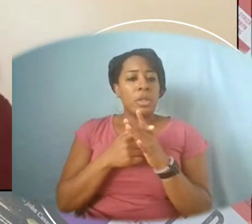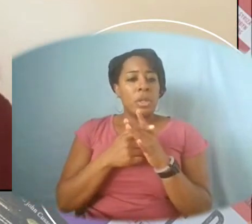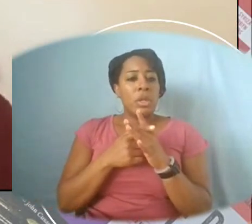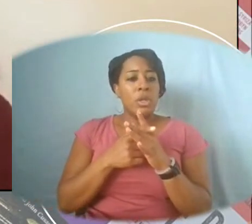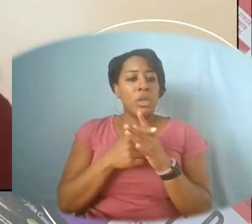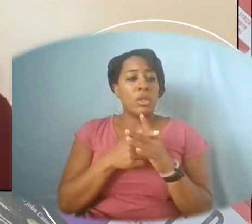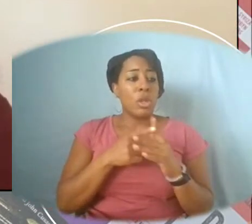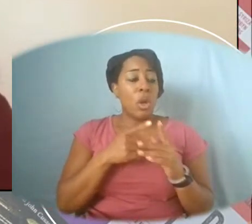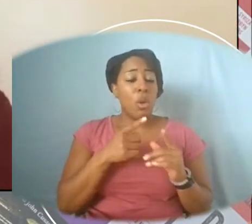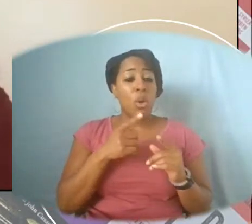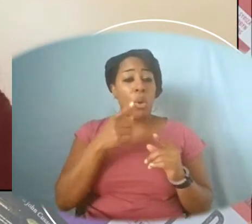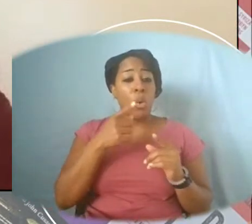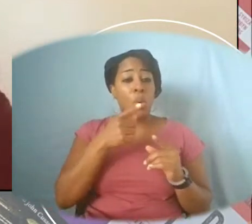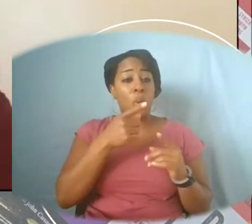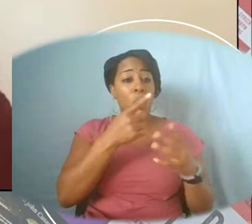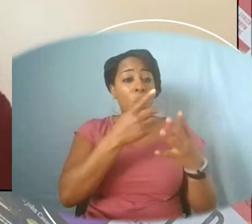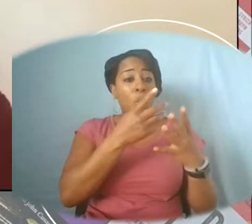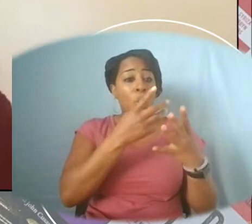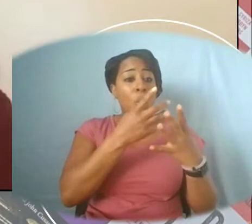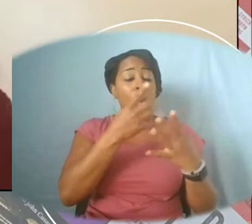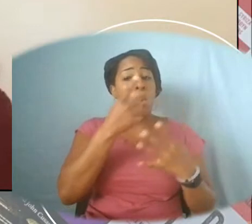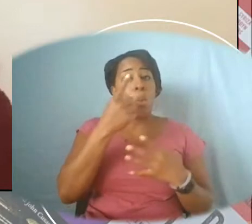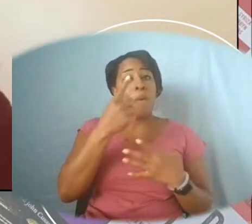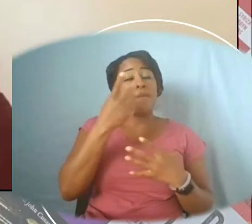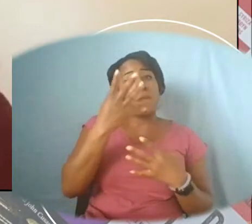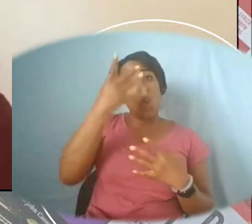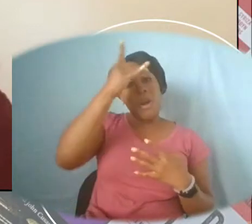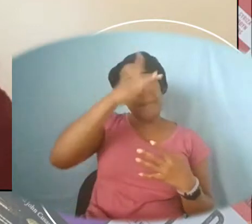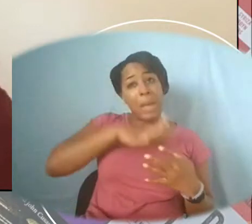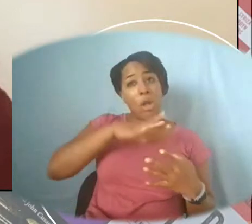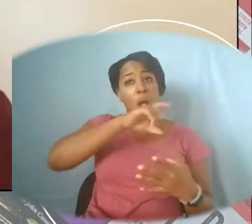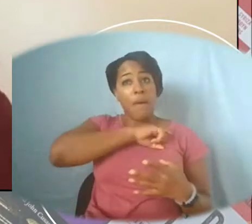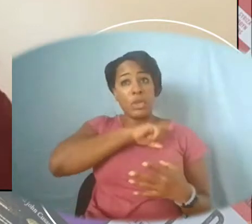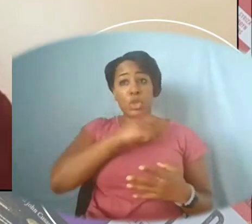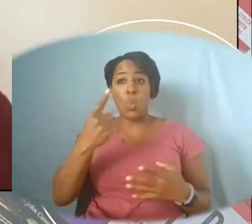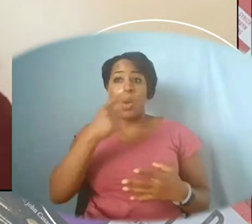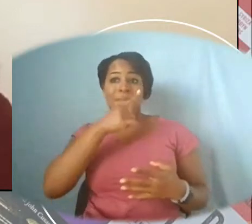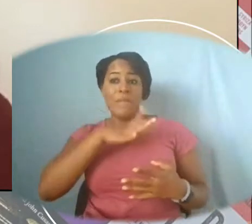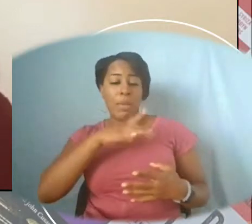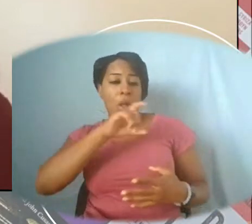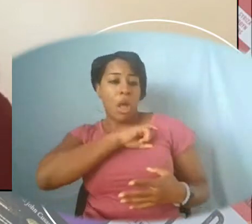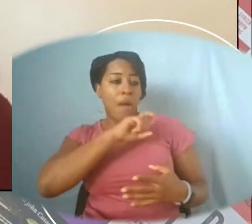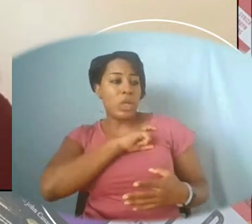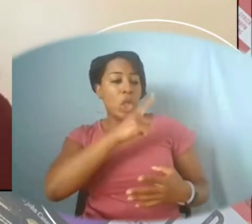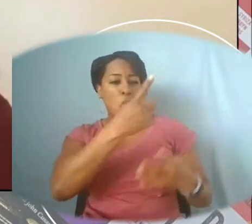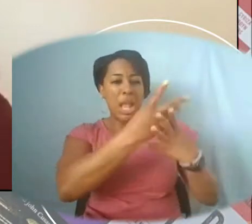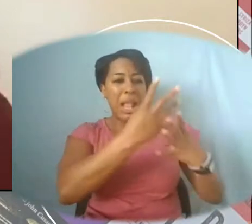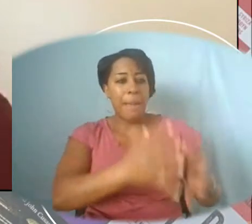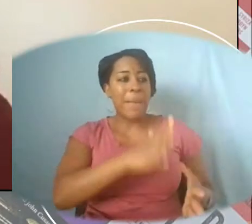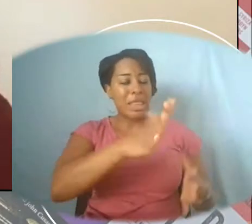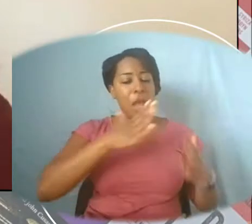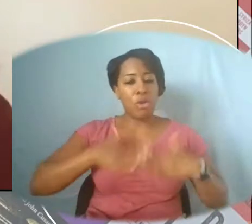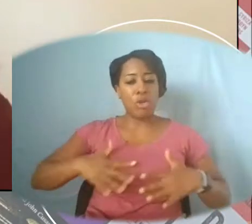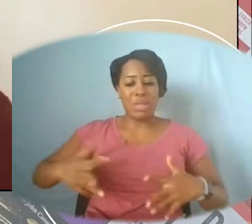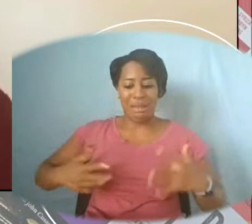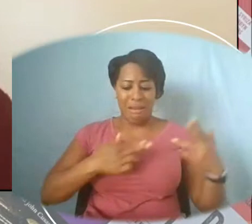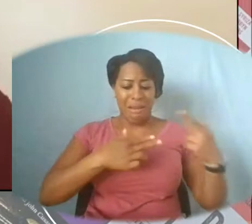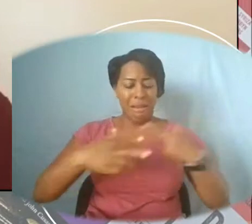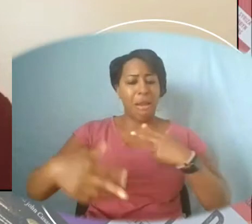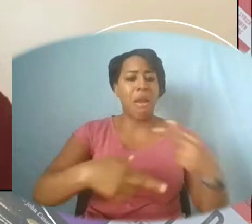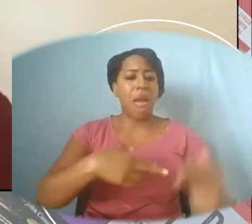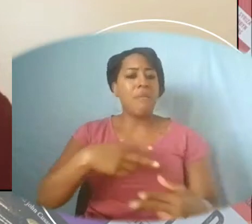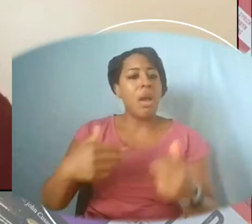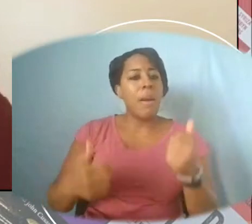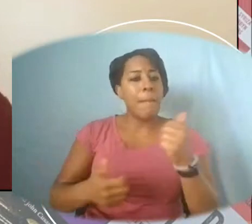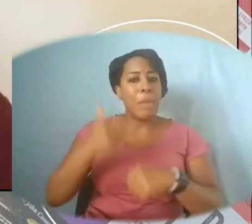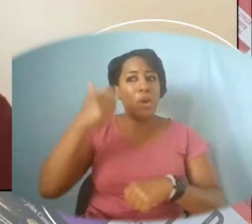individual's clothes, and it was 4 male officers and 1 female, and that female normally, under other circumstances,